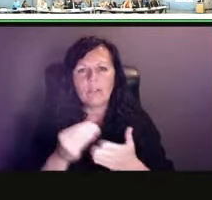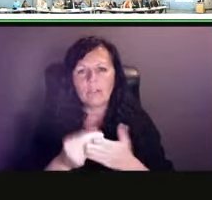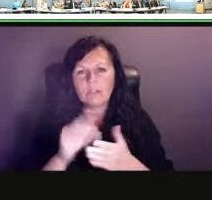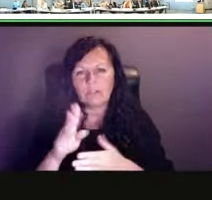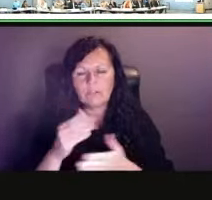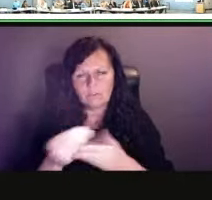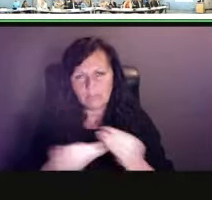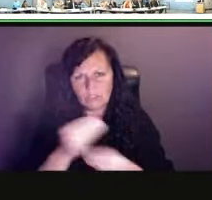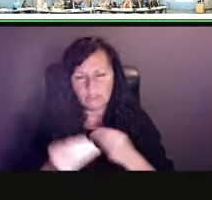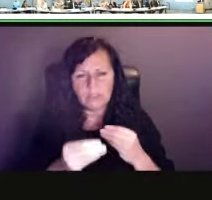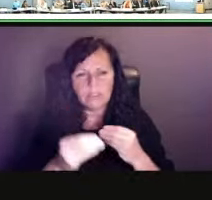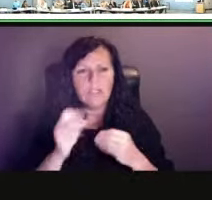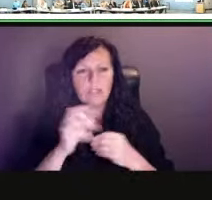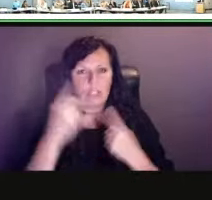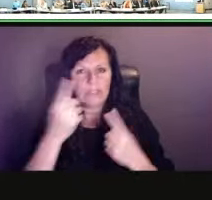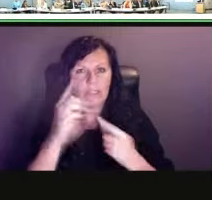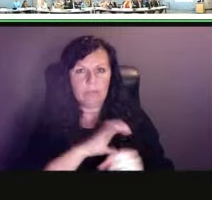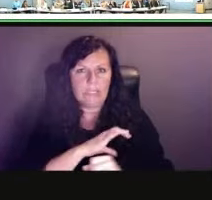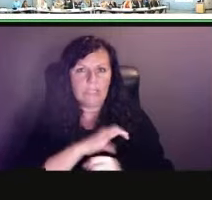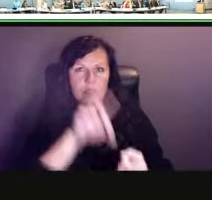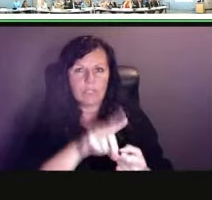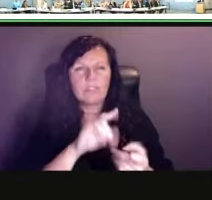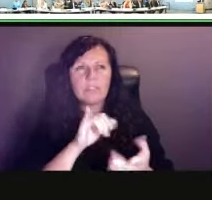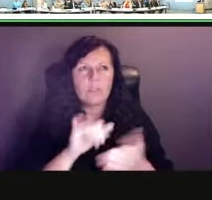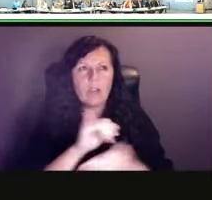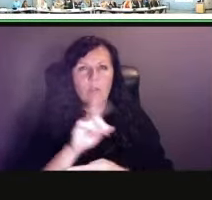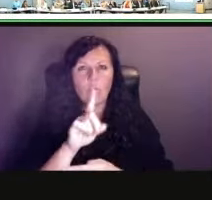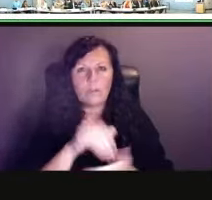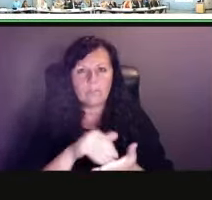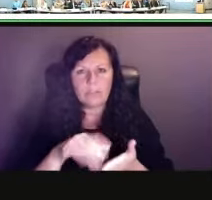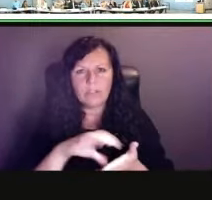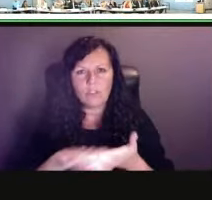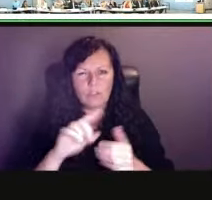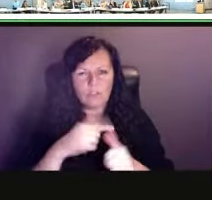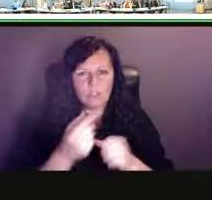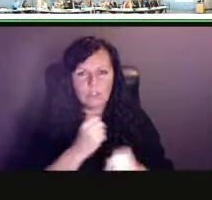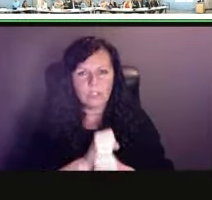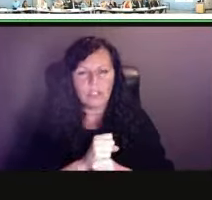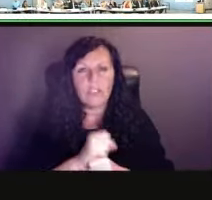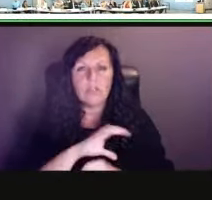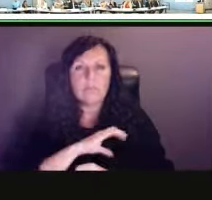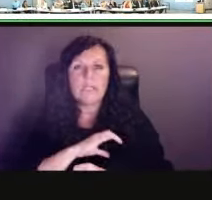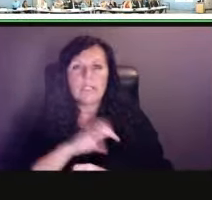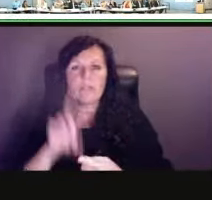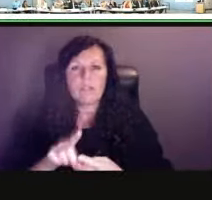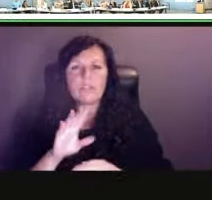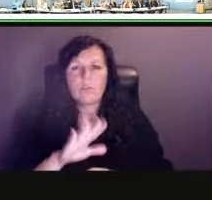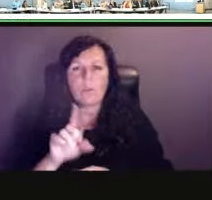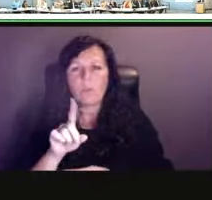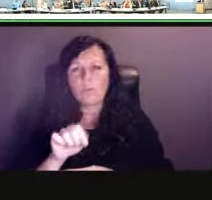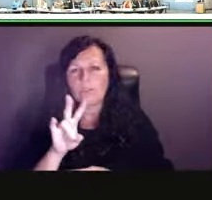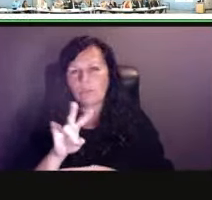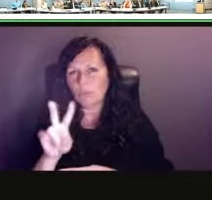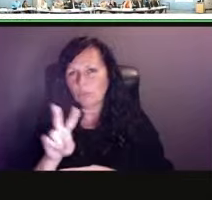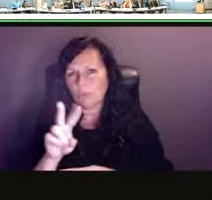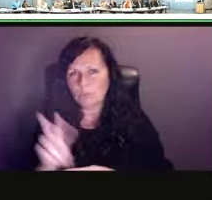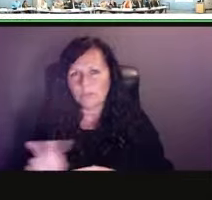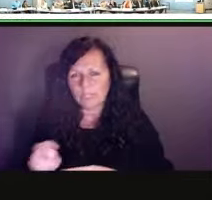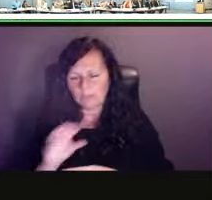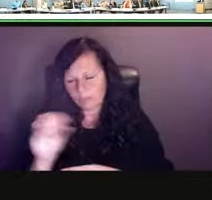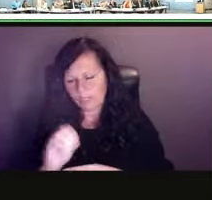the police reductions, it's about $1 million year one. You can see the police reductions are about 1.72%.